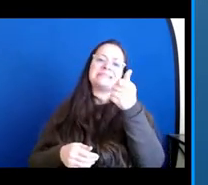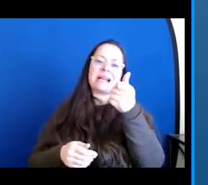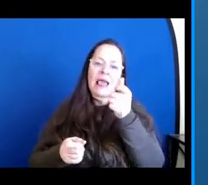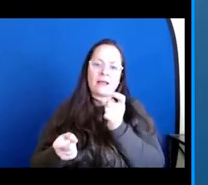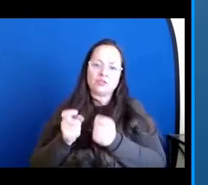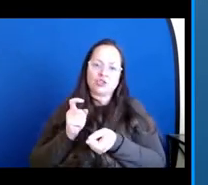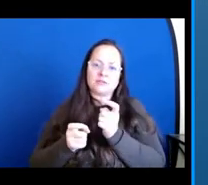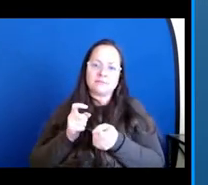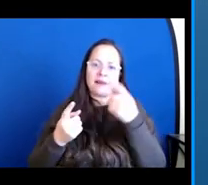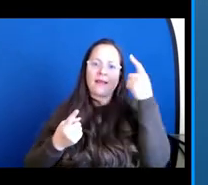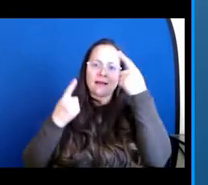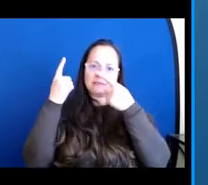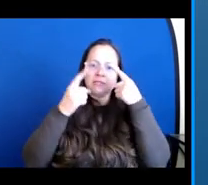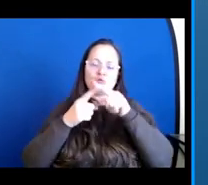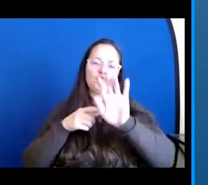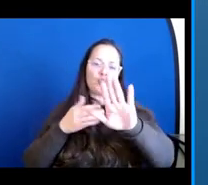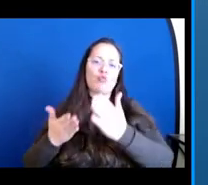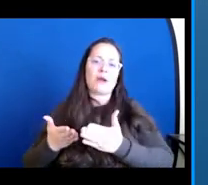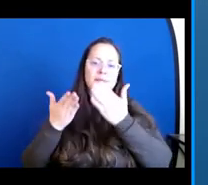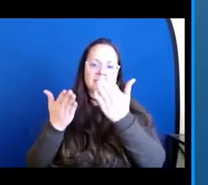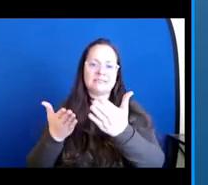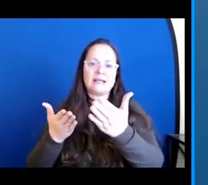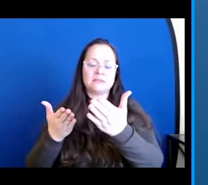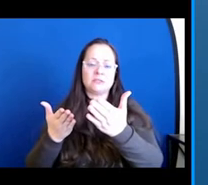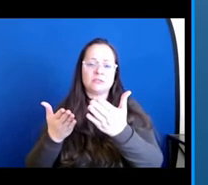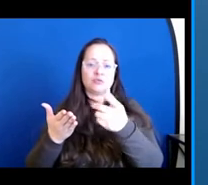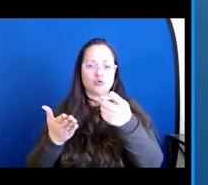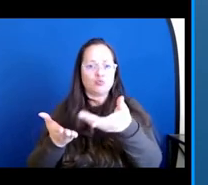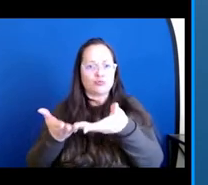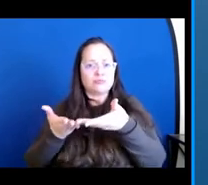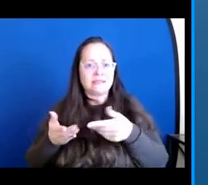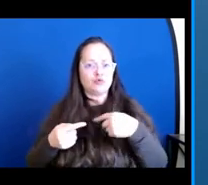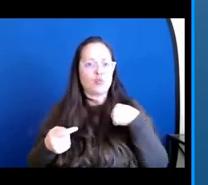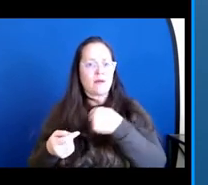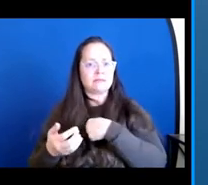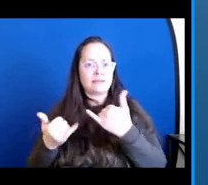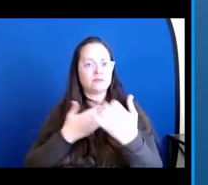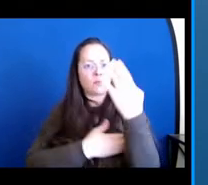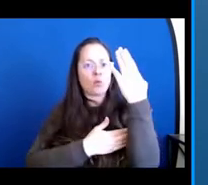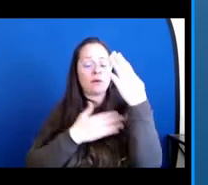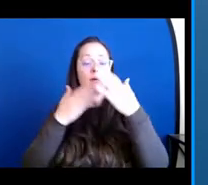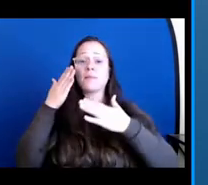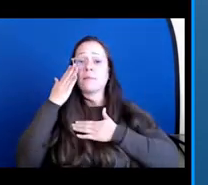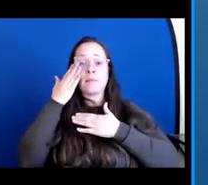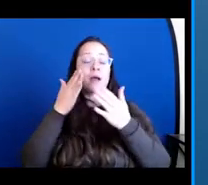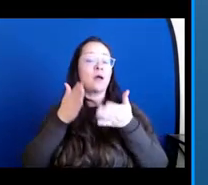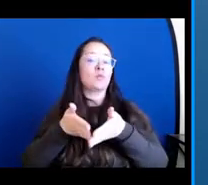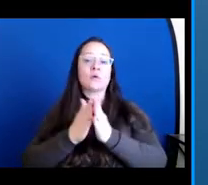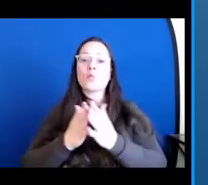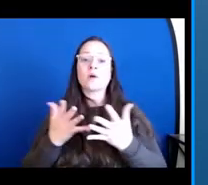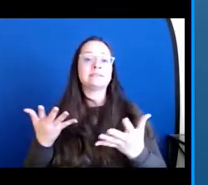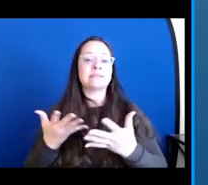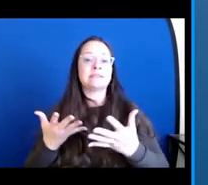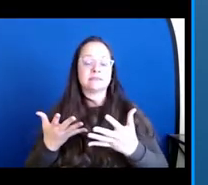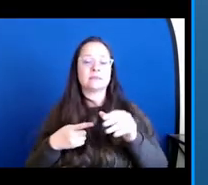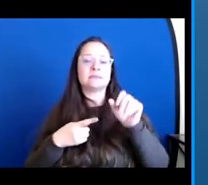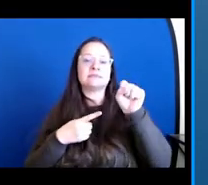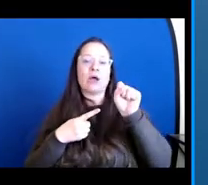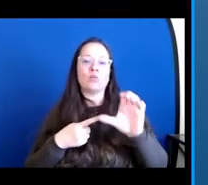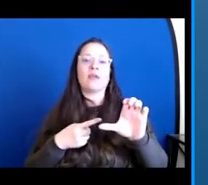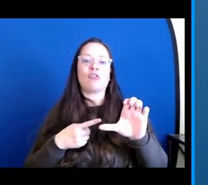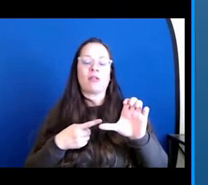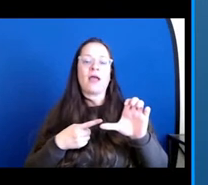to the recommendation presented to us this morning my request is that South Carolina